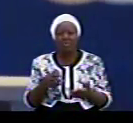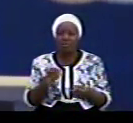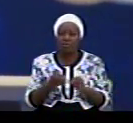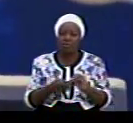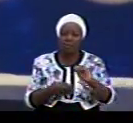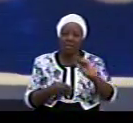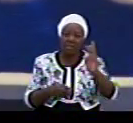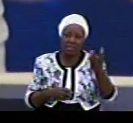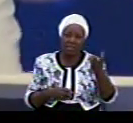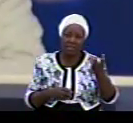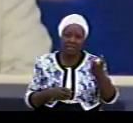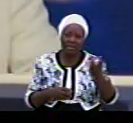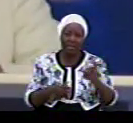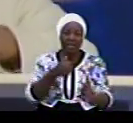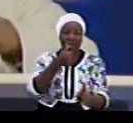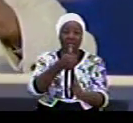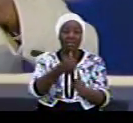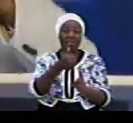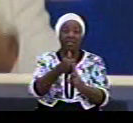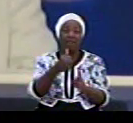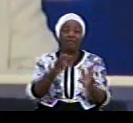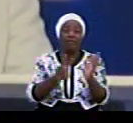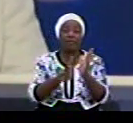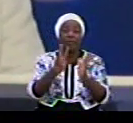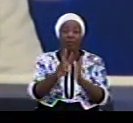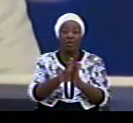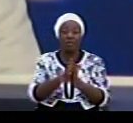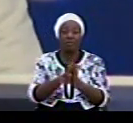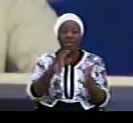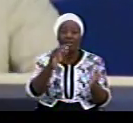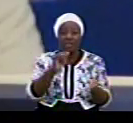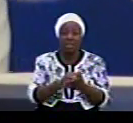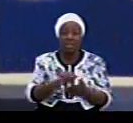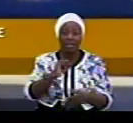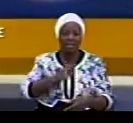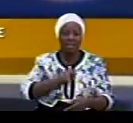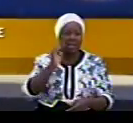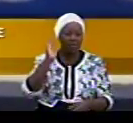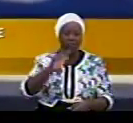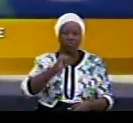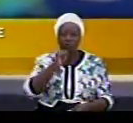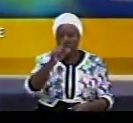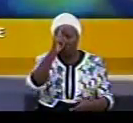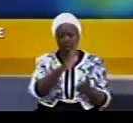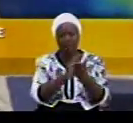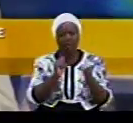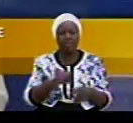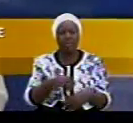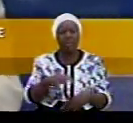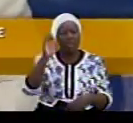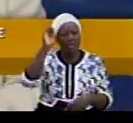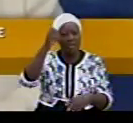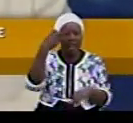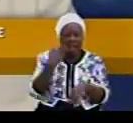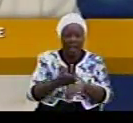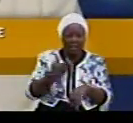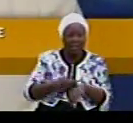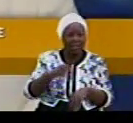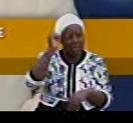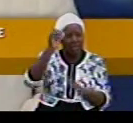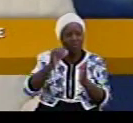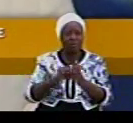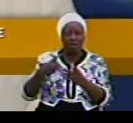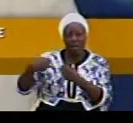self-will, that I will not believe. He hardened his own heart. Peter, don't tell me